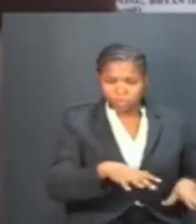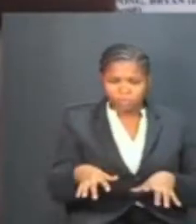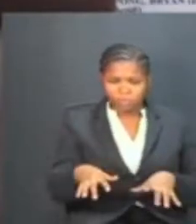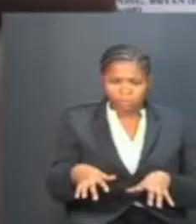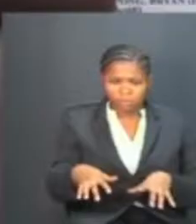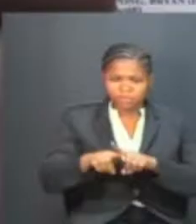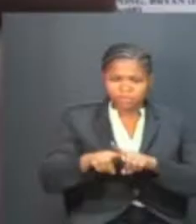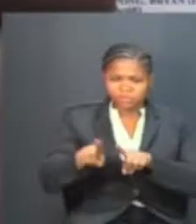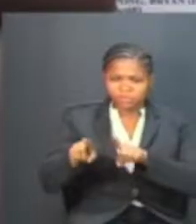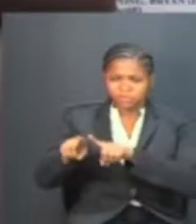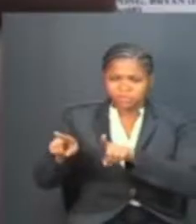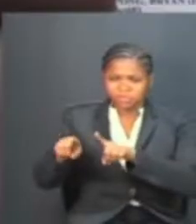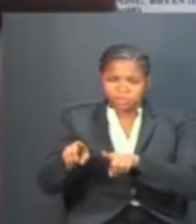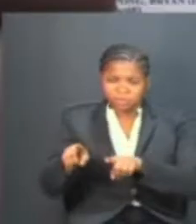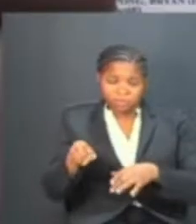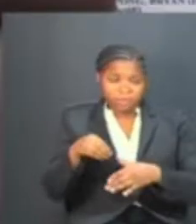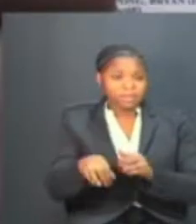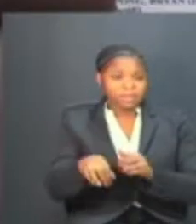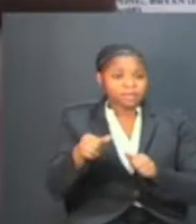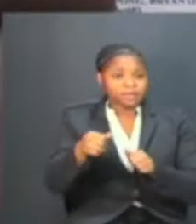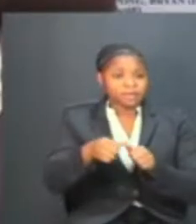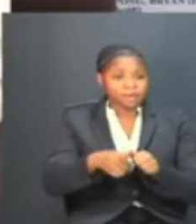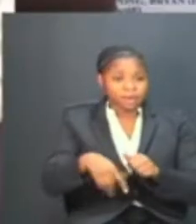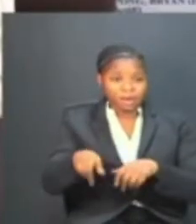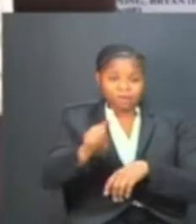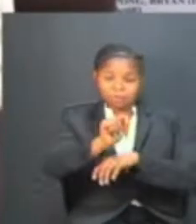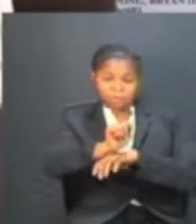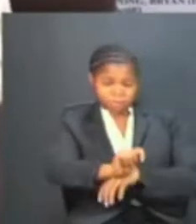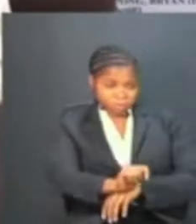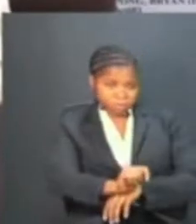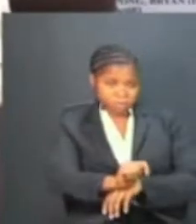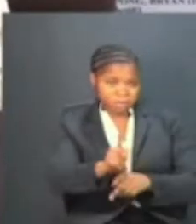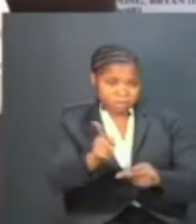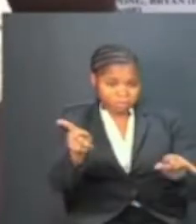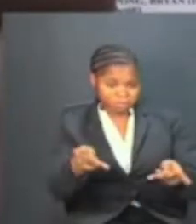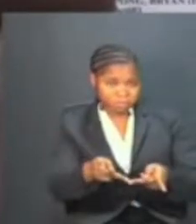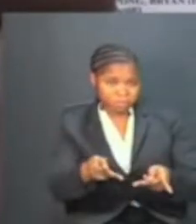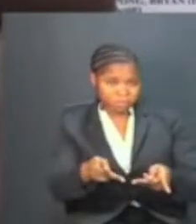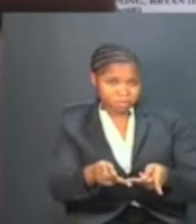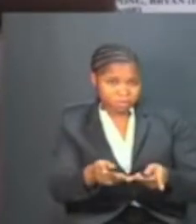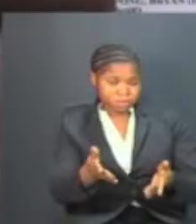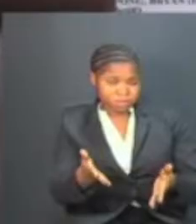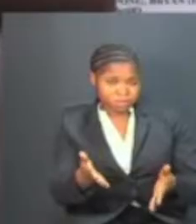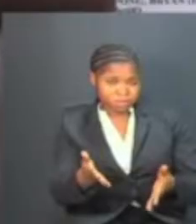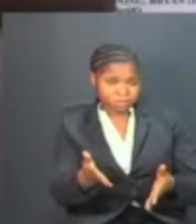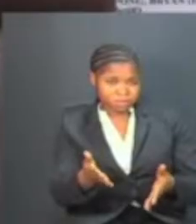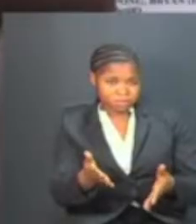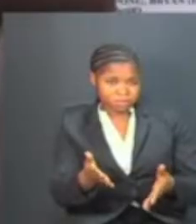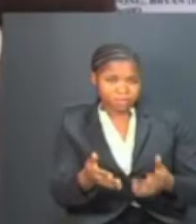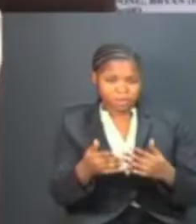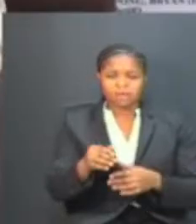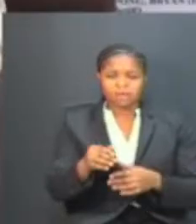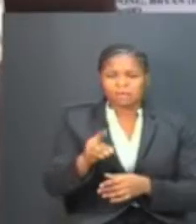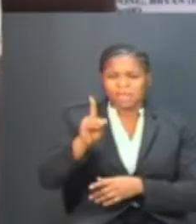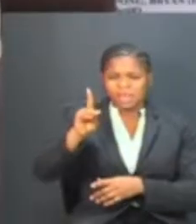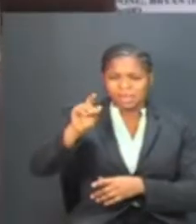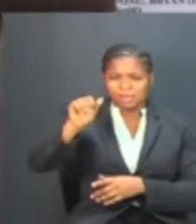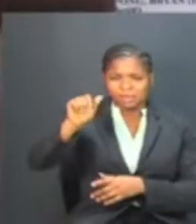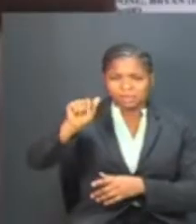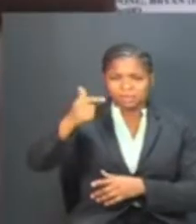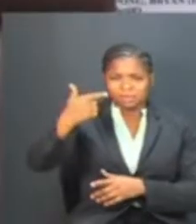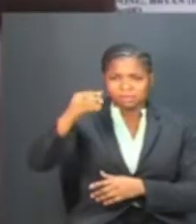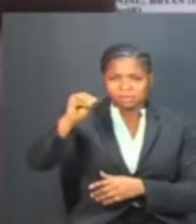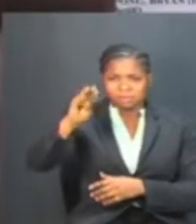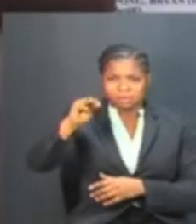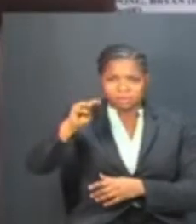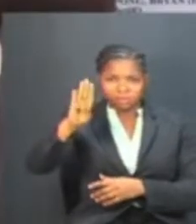like my good friend, Honorable Gomado, the way he is dressed, a Dagomba like me cannot dress the way he